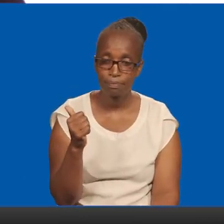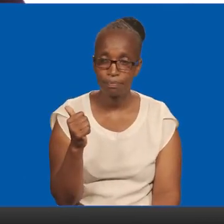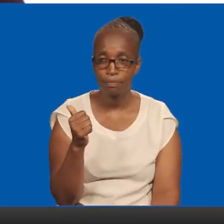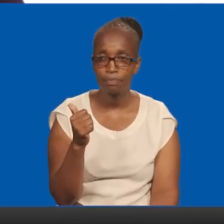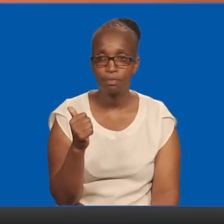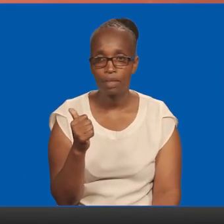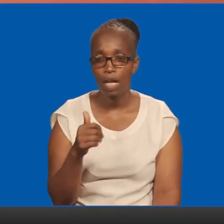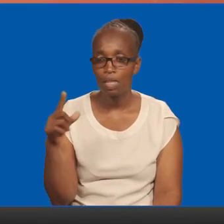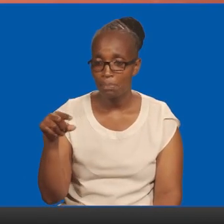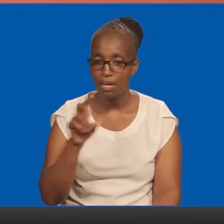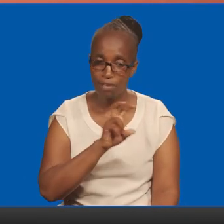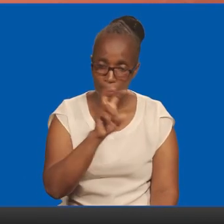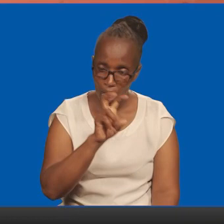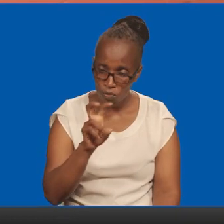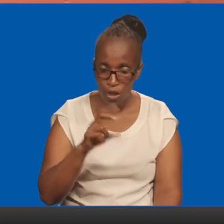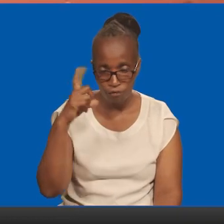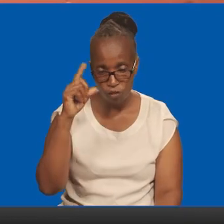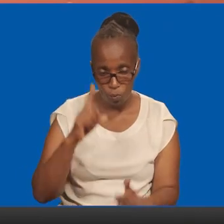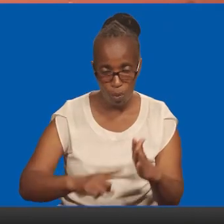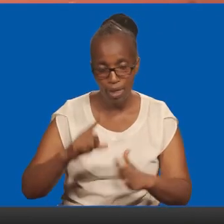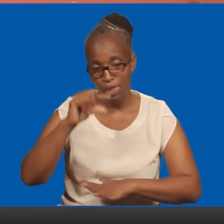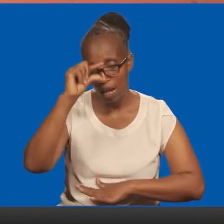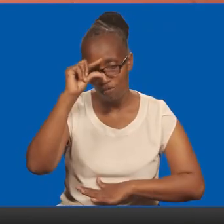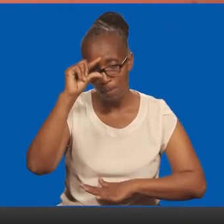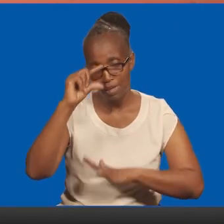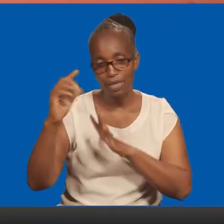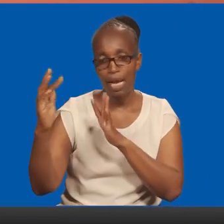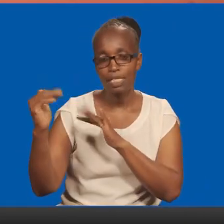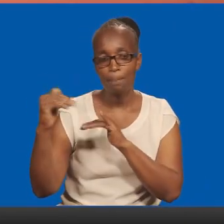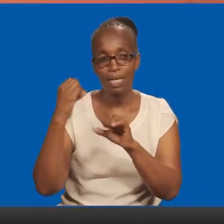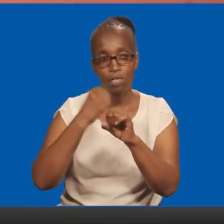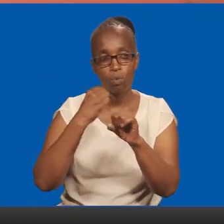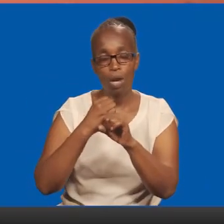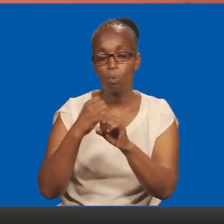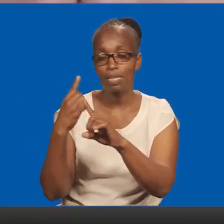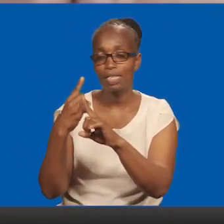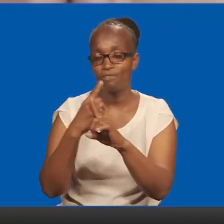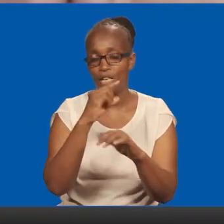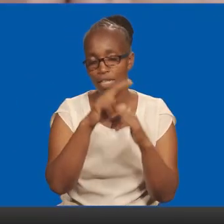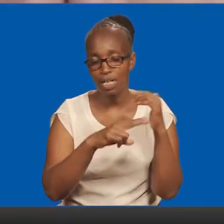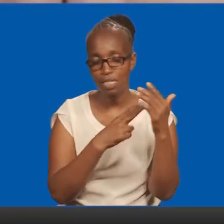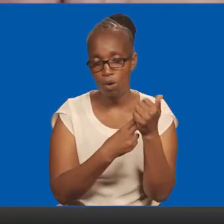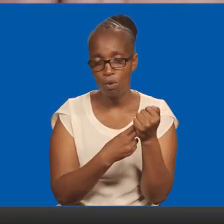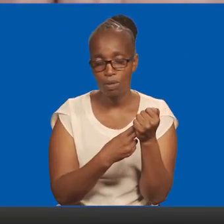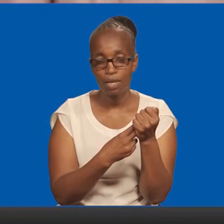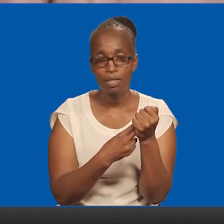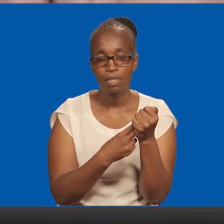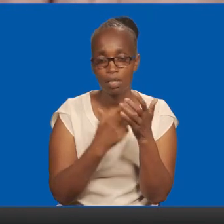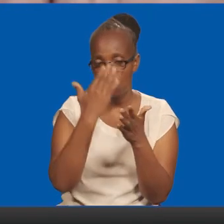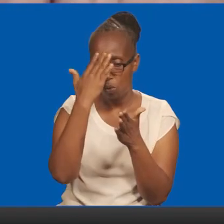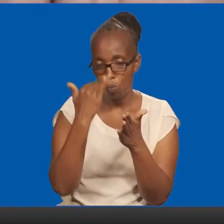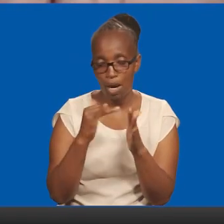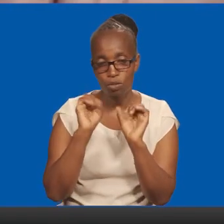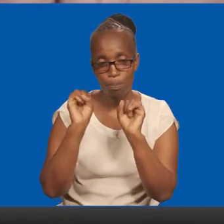for? Serikali ikitakiwa kushirikiana na washikadau mbalimbali katika sekta ya utunzaji mazingira ili waweze kupata mbinu